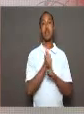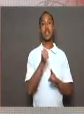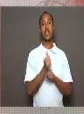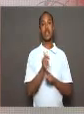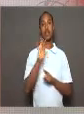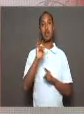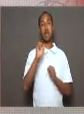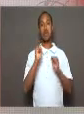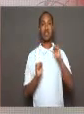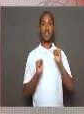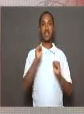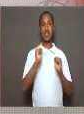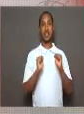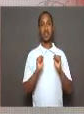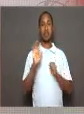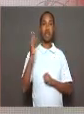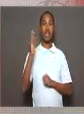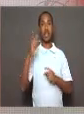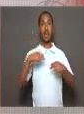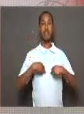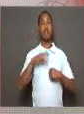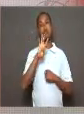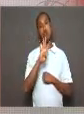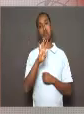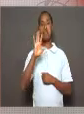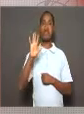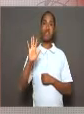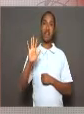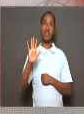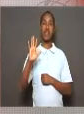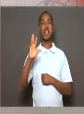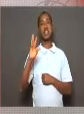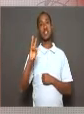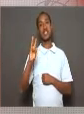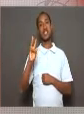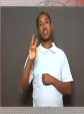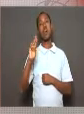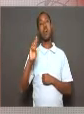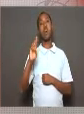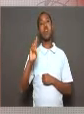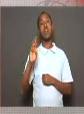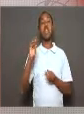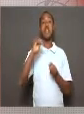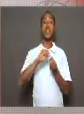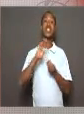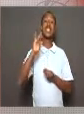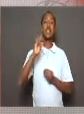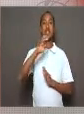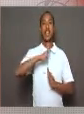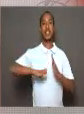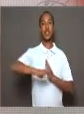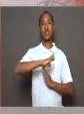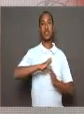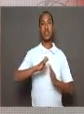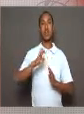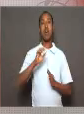Non-metals, by contrast, might have 4, 5, 6, or even 7